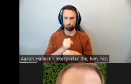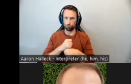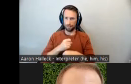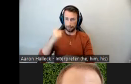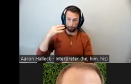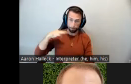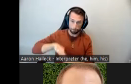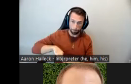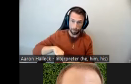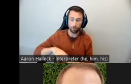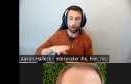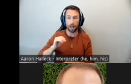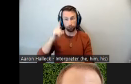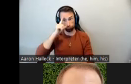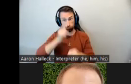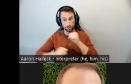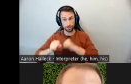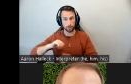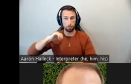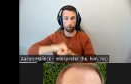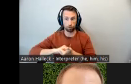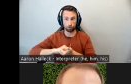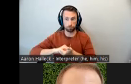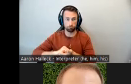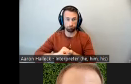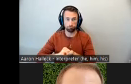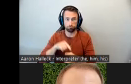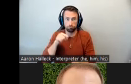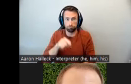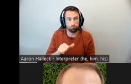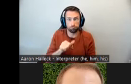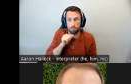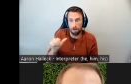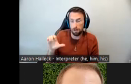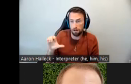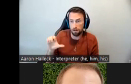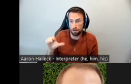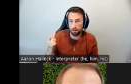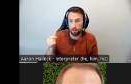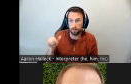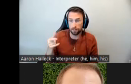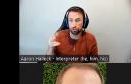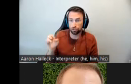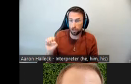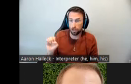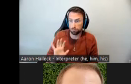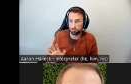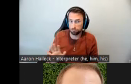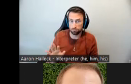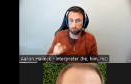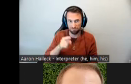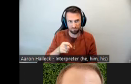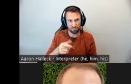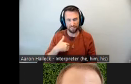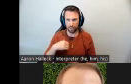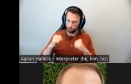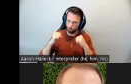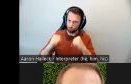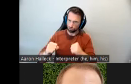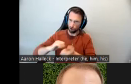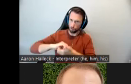business and IT. And this is not cliche. We always talk about having strong partnerships or we have good relationships, and those are